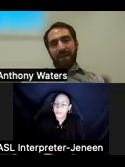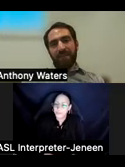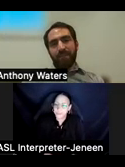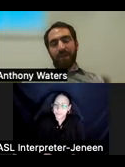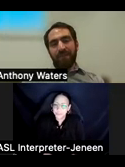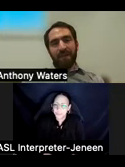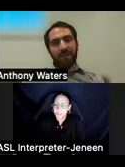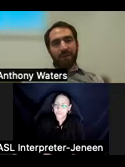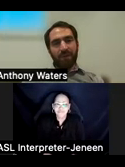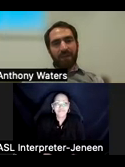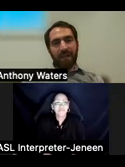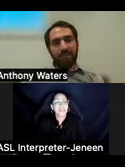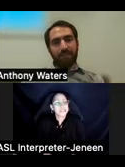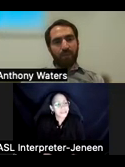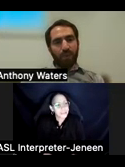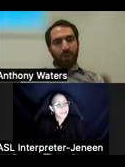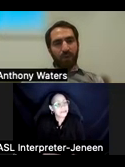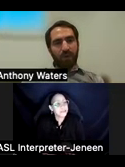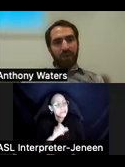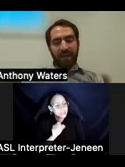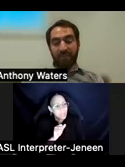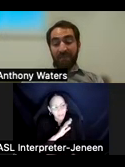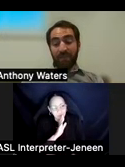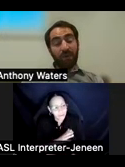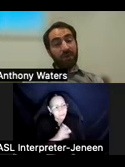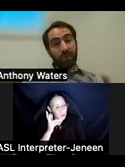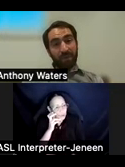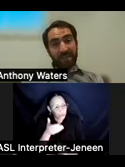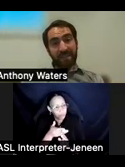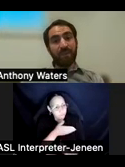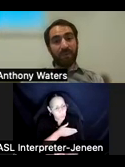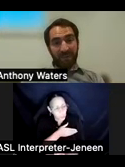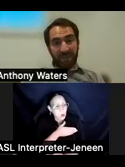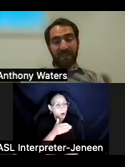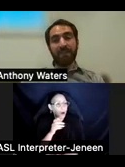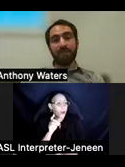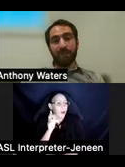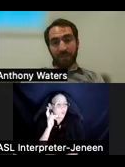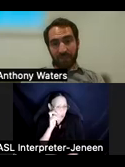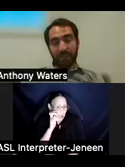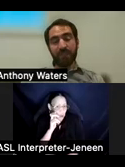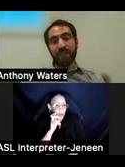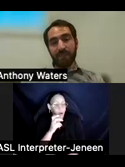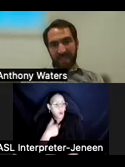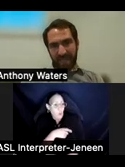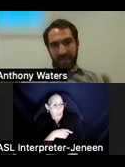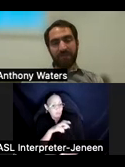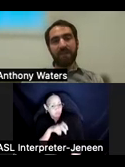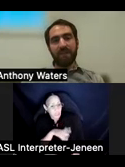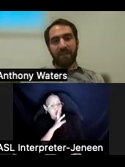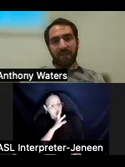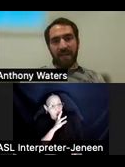Yeah, I've not heard that before. I've heard where they say, well, we've got to talk to the person just to make sure that they're